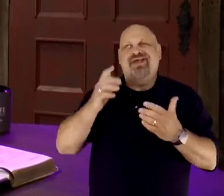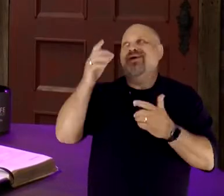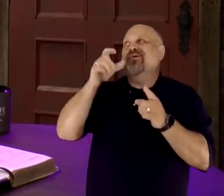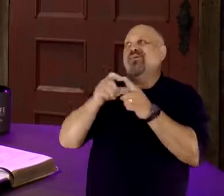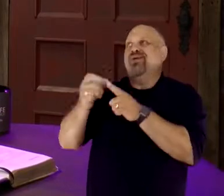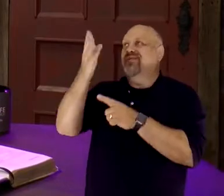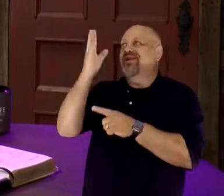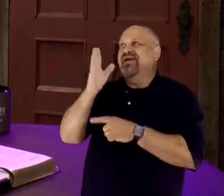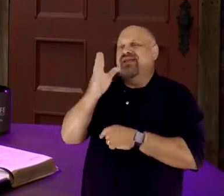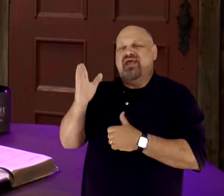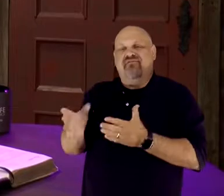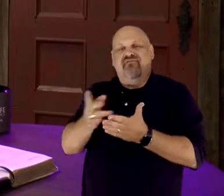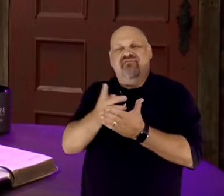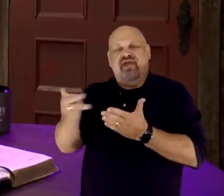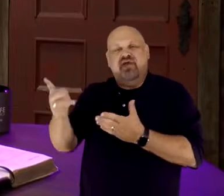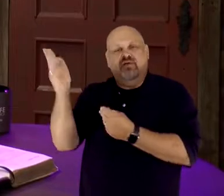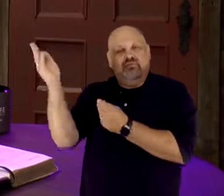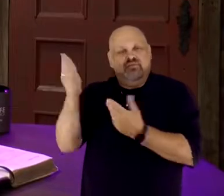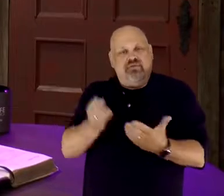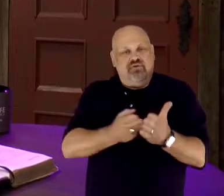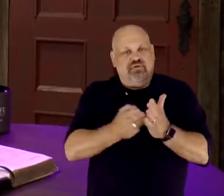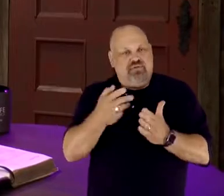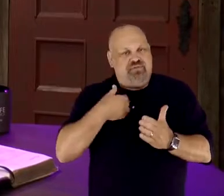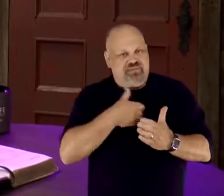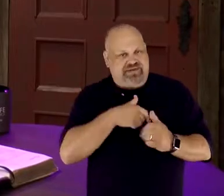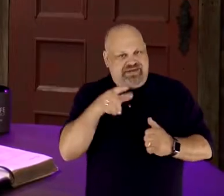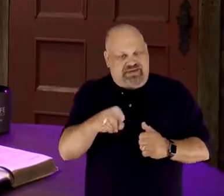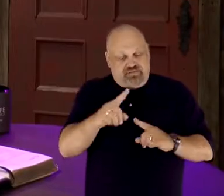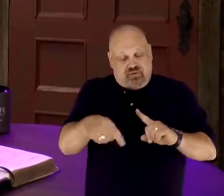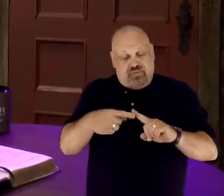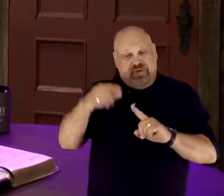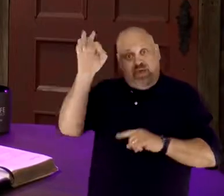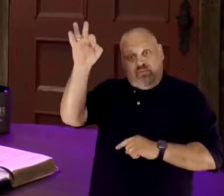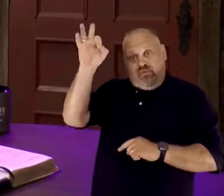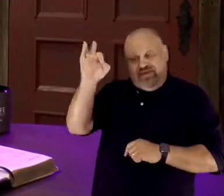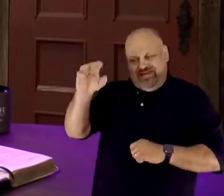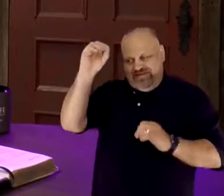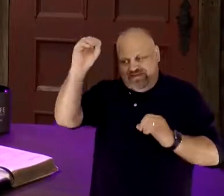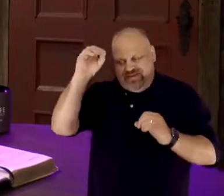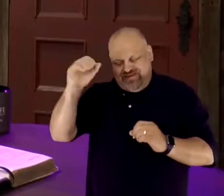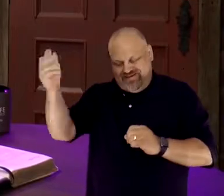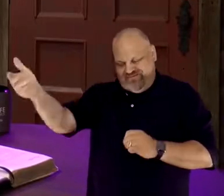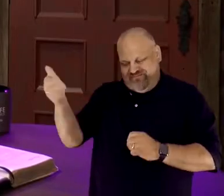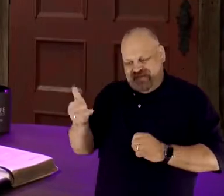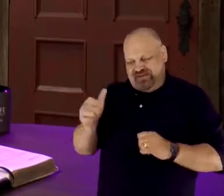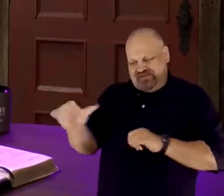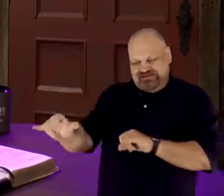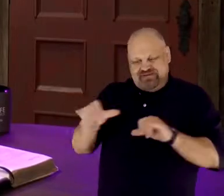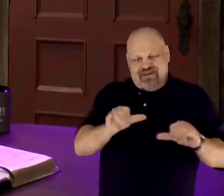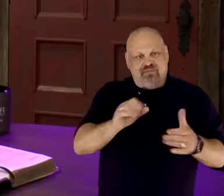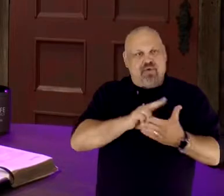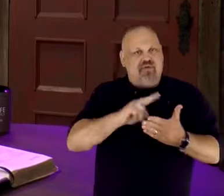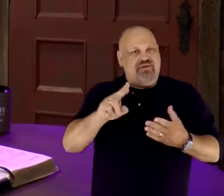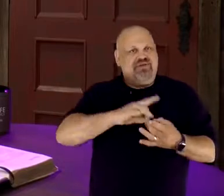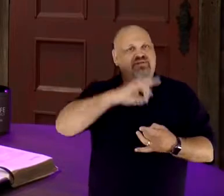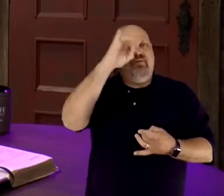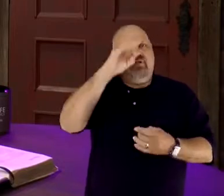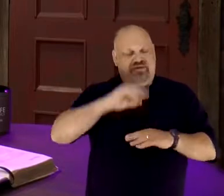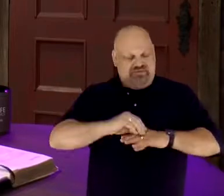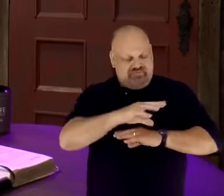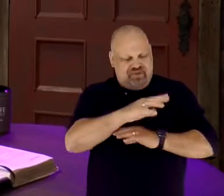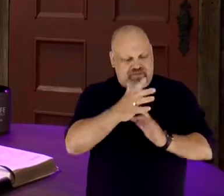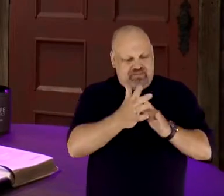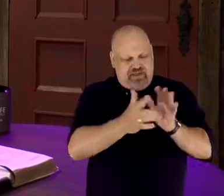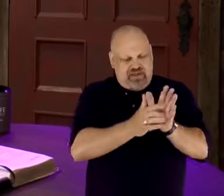deliver the truth that we need. So when I preach and teach, I invite the same Holy Spirit who inspired the writing of the